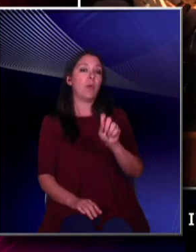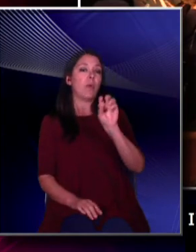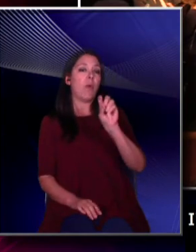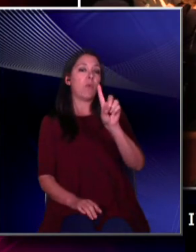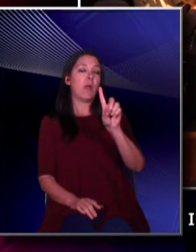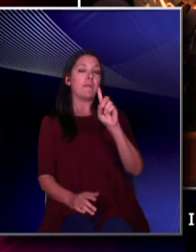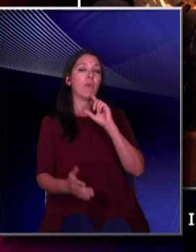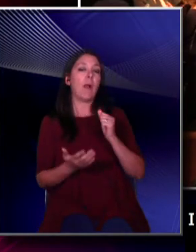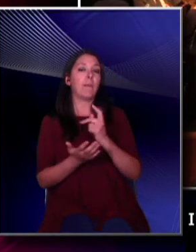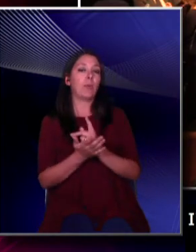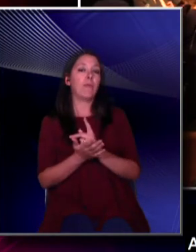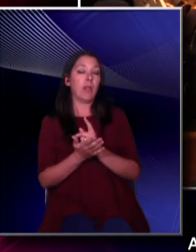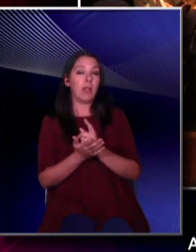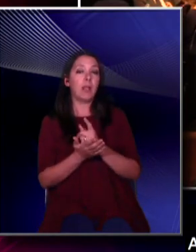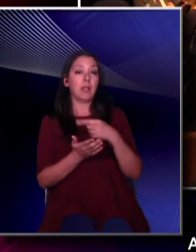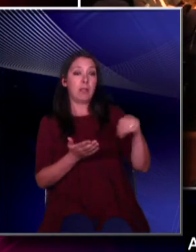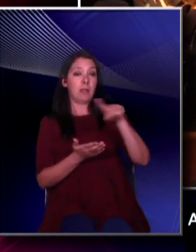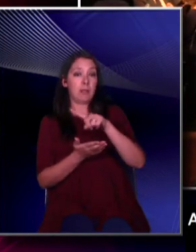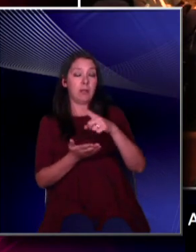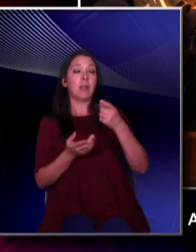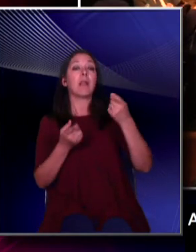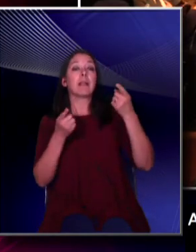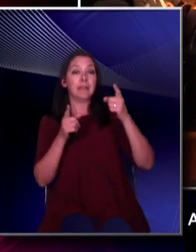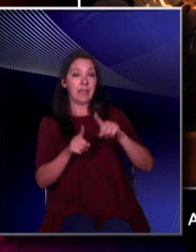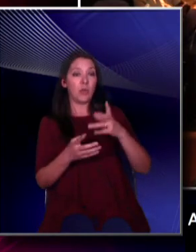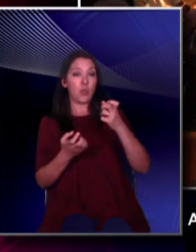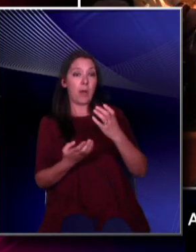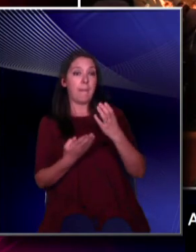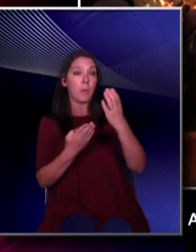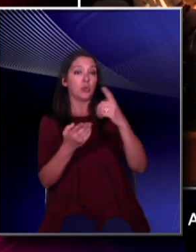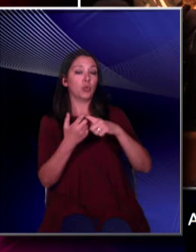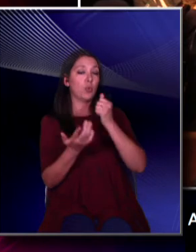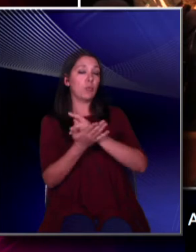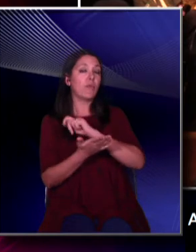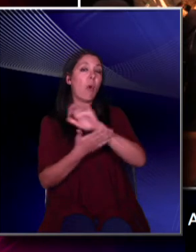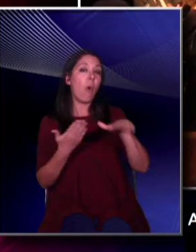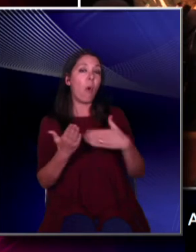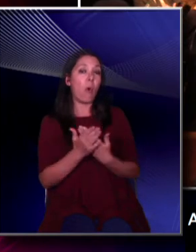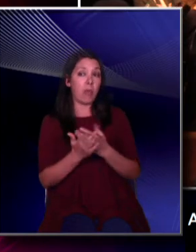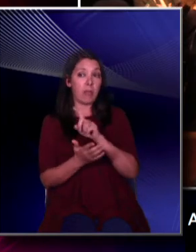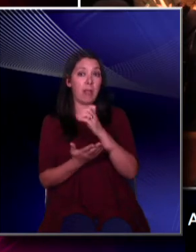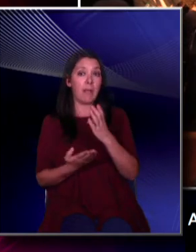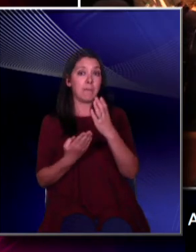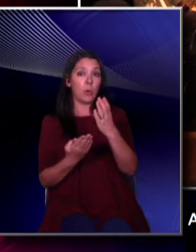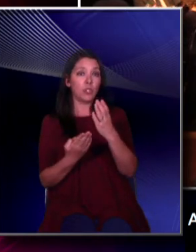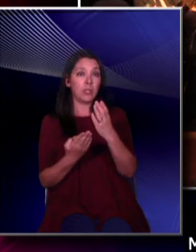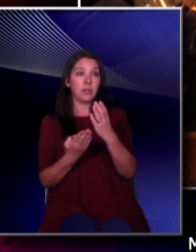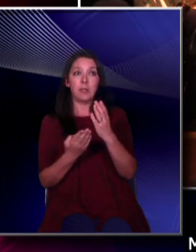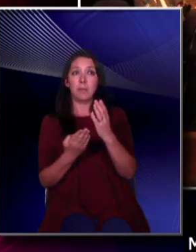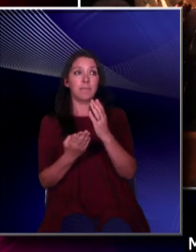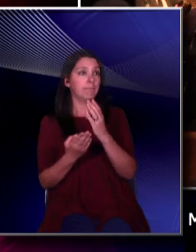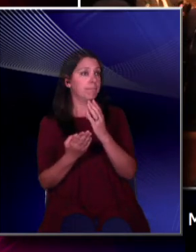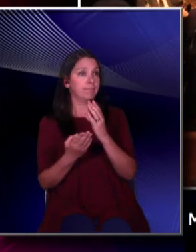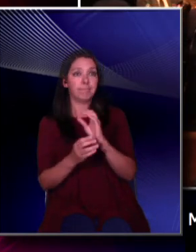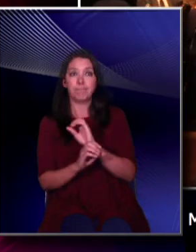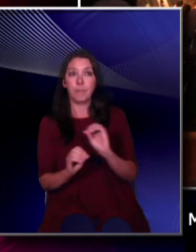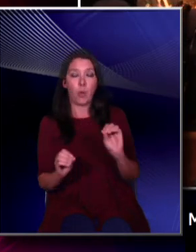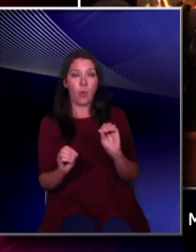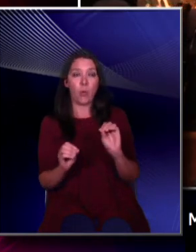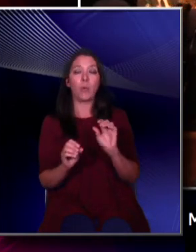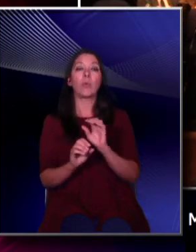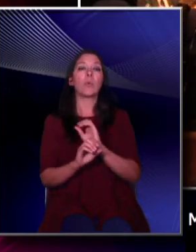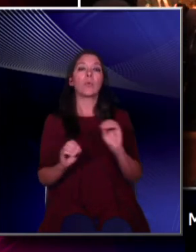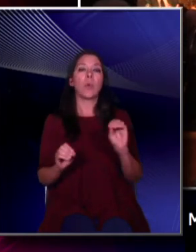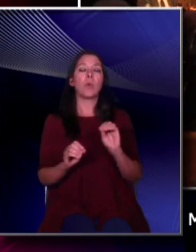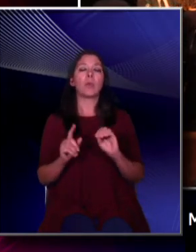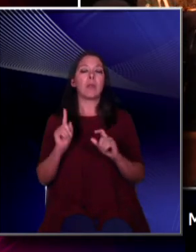agenda items as listed. Did I have a motion? I don't have a motion yet. I'd move